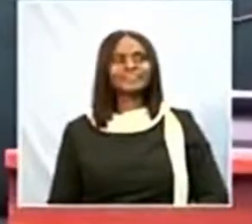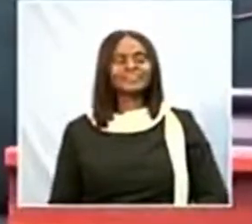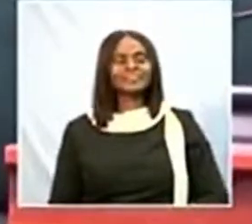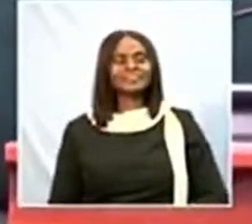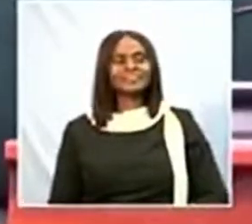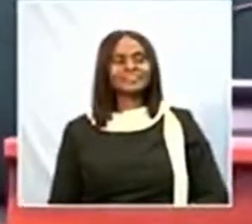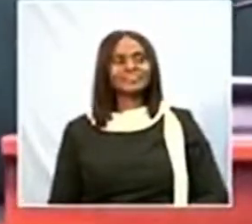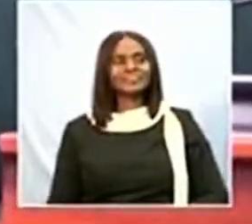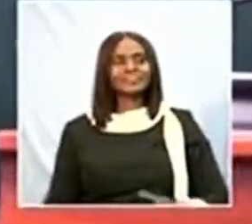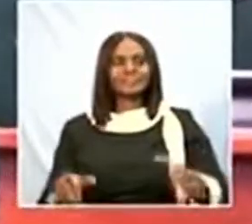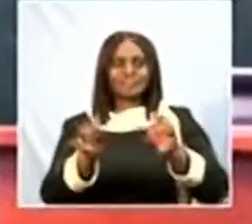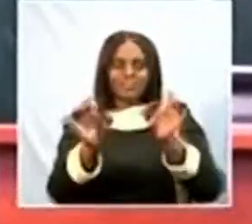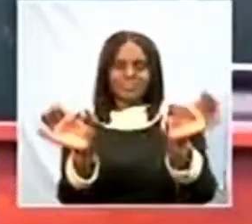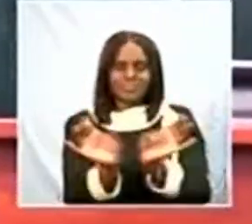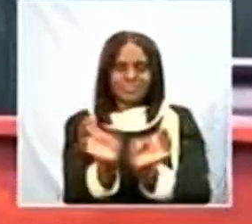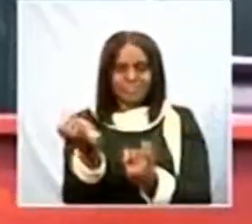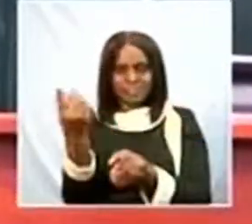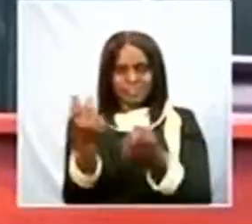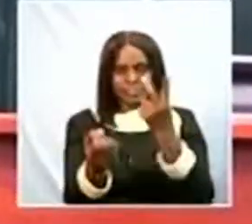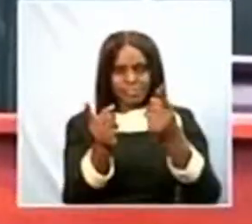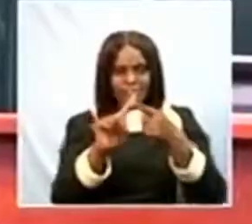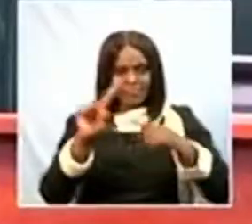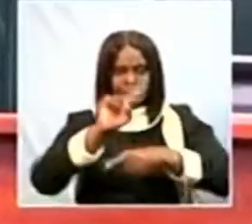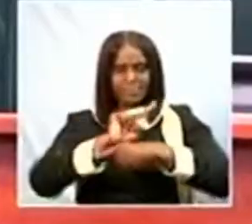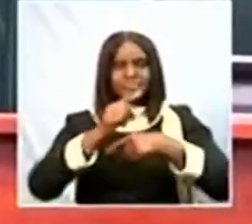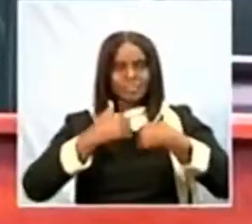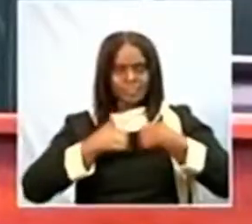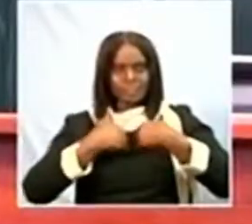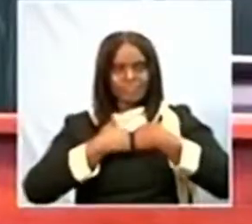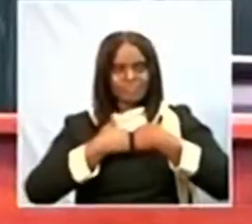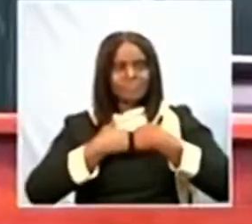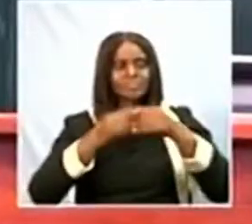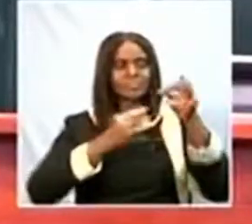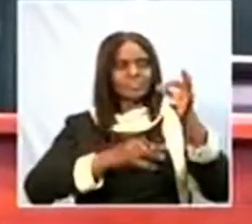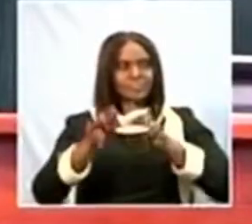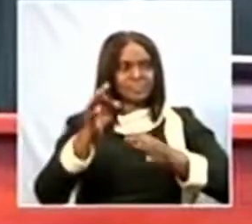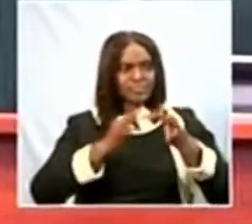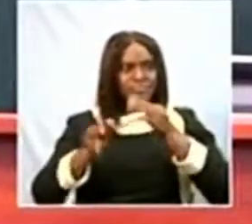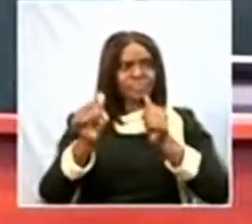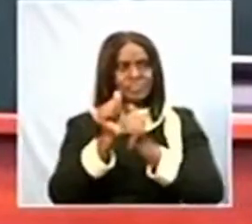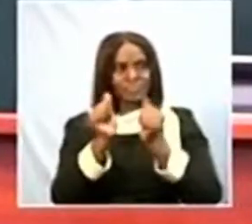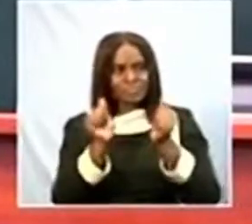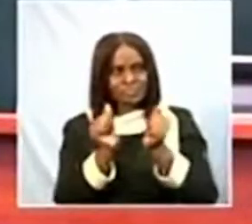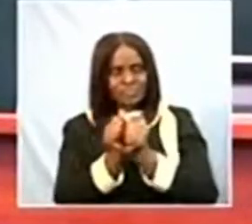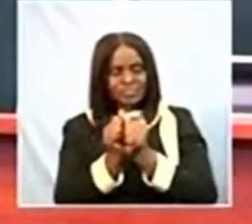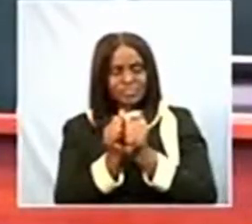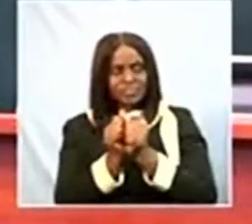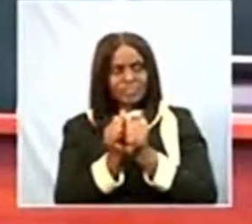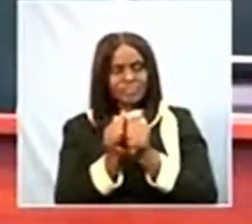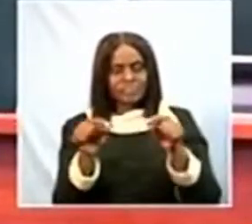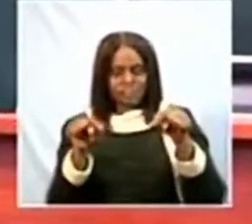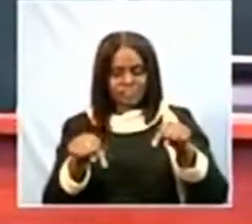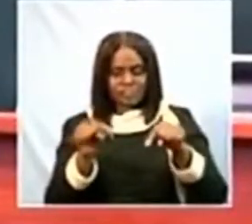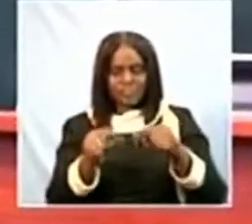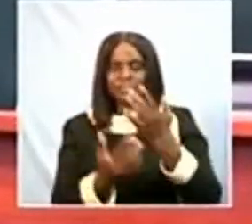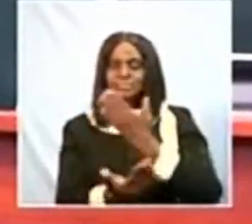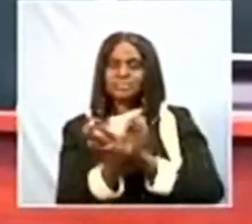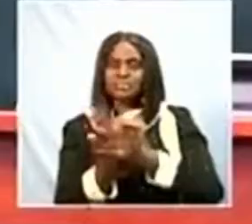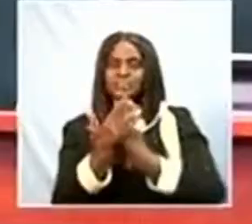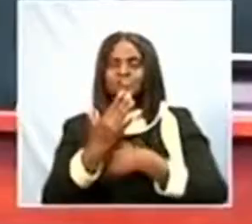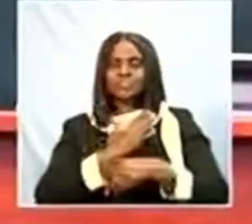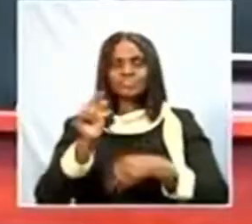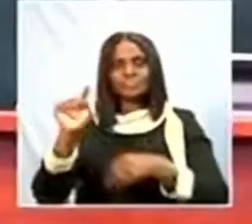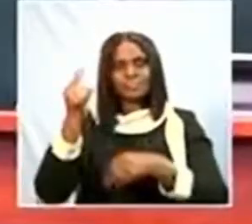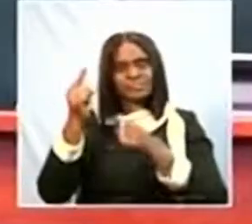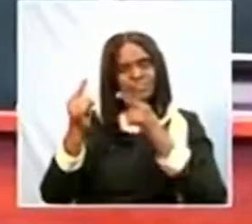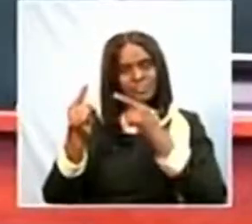Kawata constituency, and today I have but a few points to share with you about the motion that has been set on the floor in this House this morning. My first point is